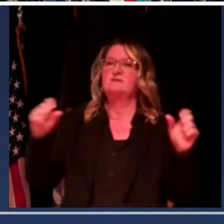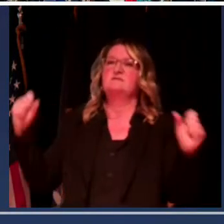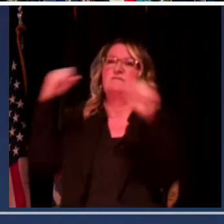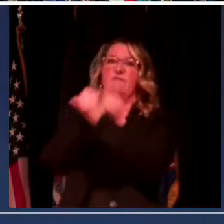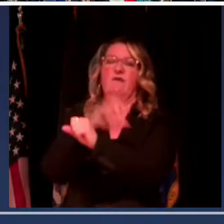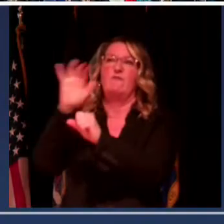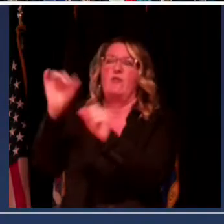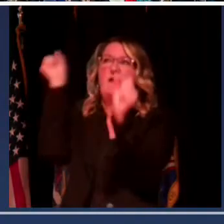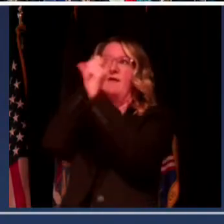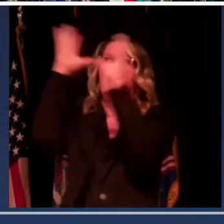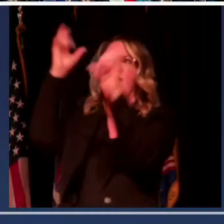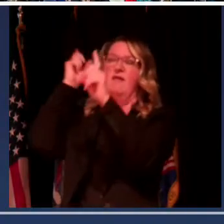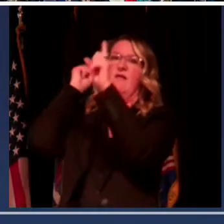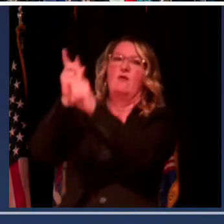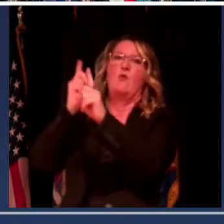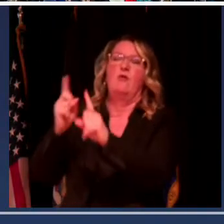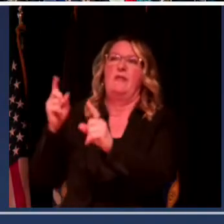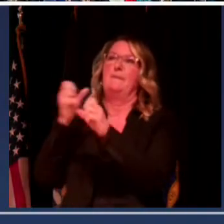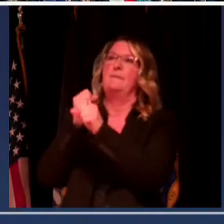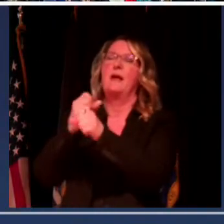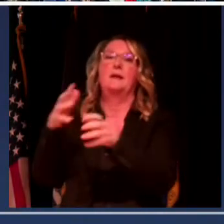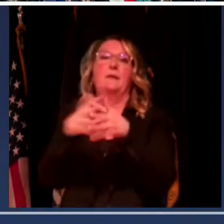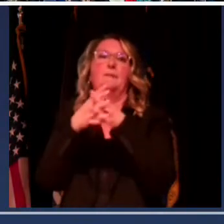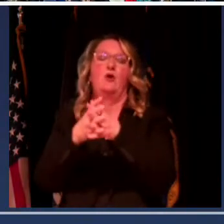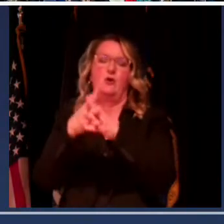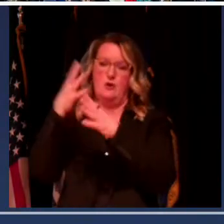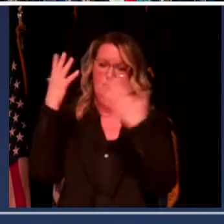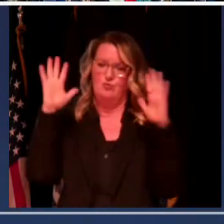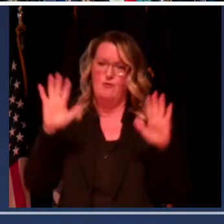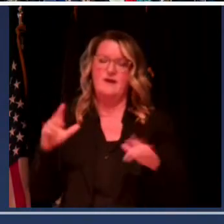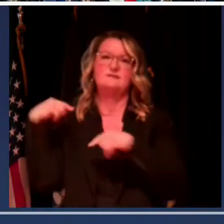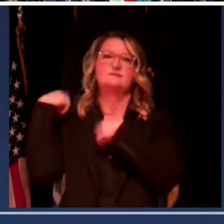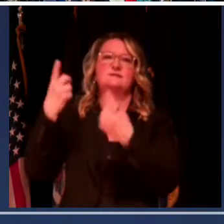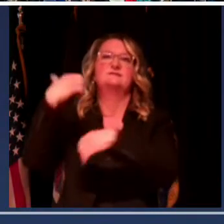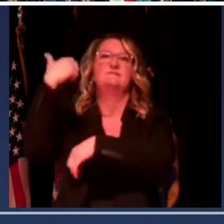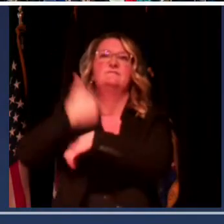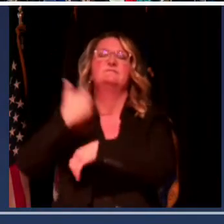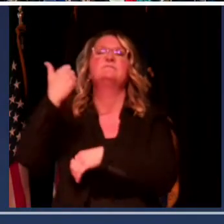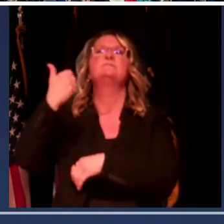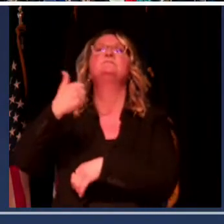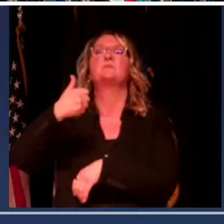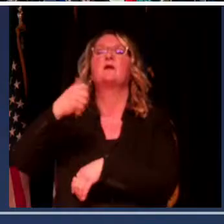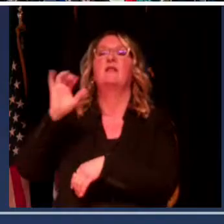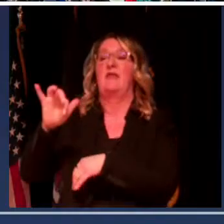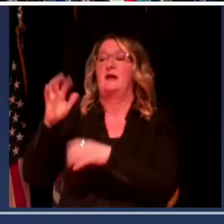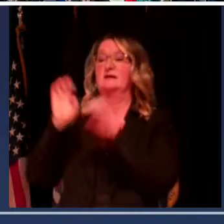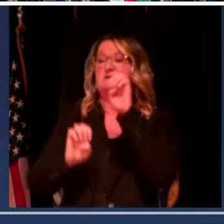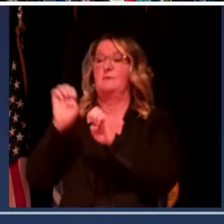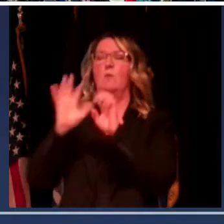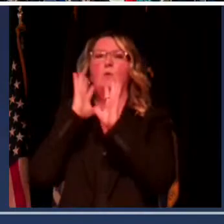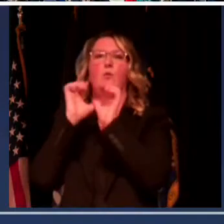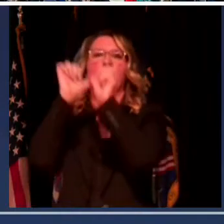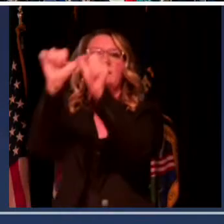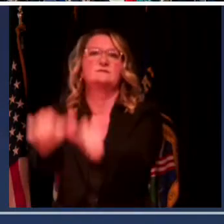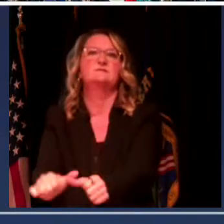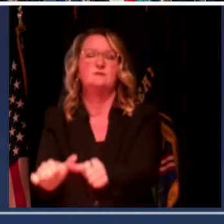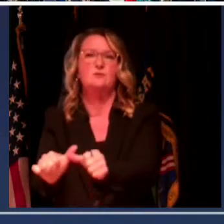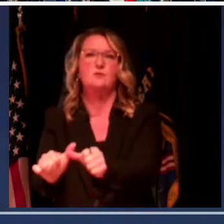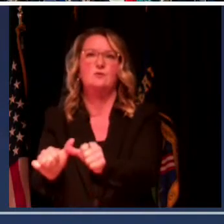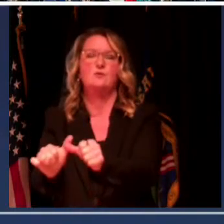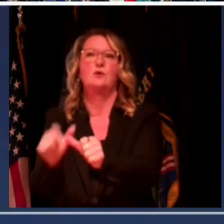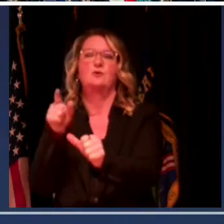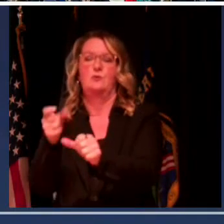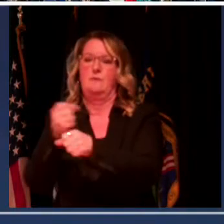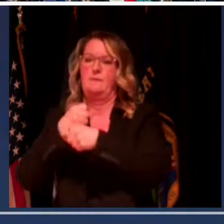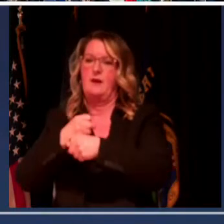democratic ideals that have made America great since its founding. Only then will this grand experiment continue on its course to form